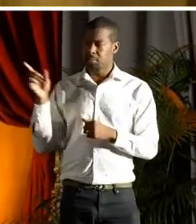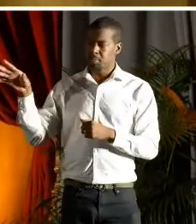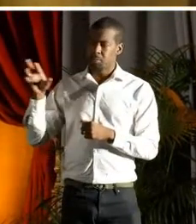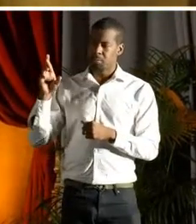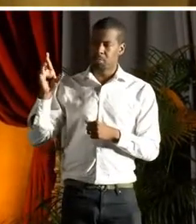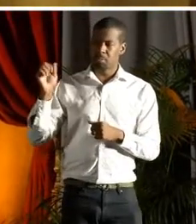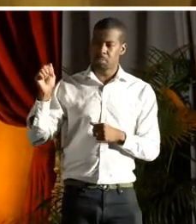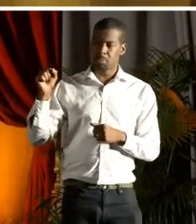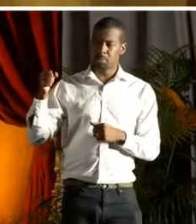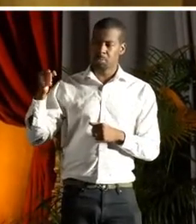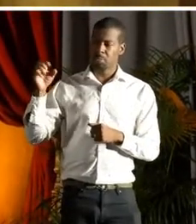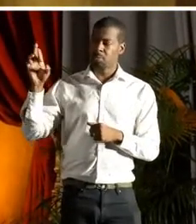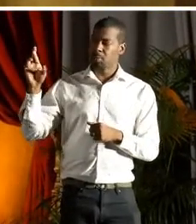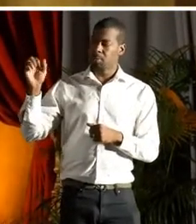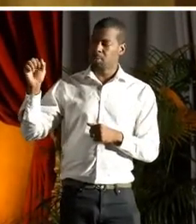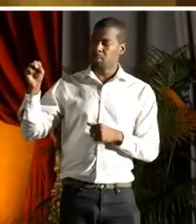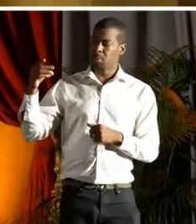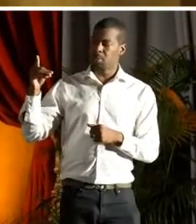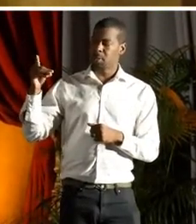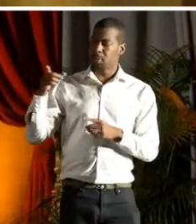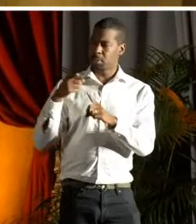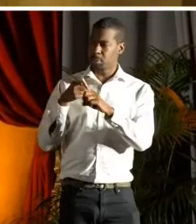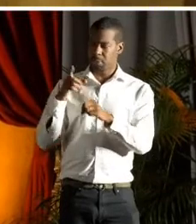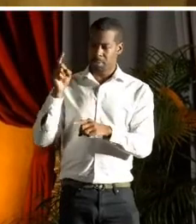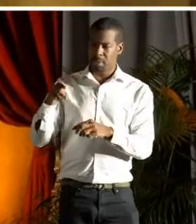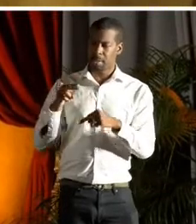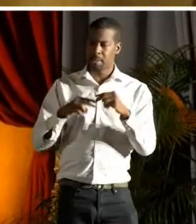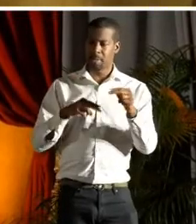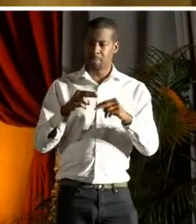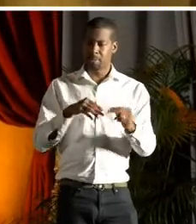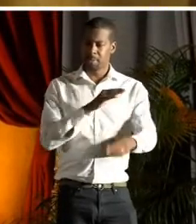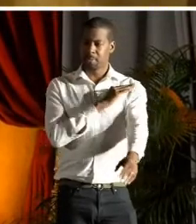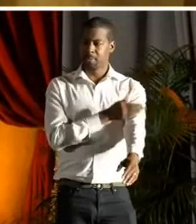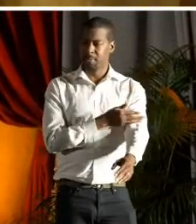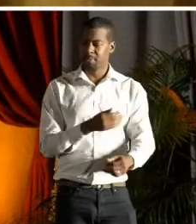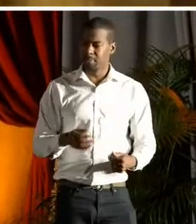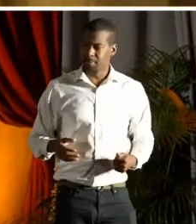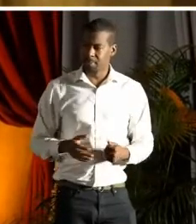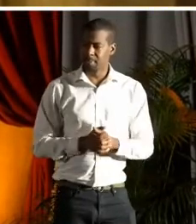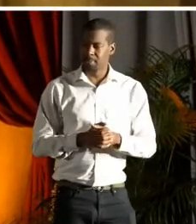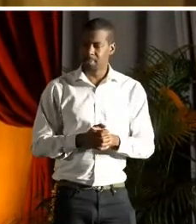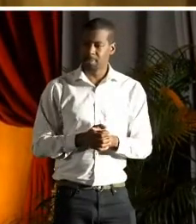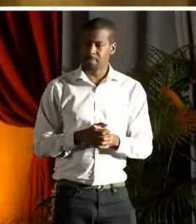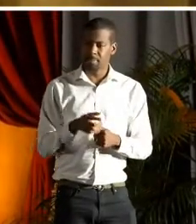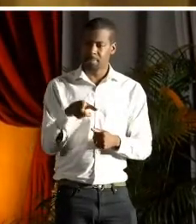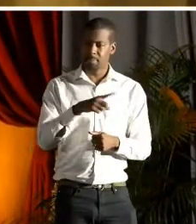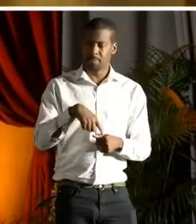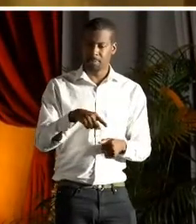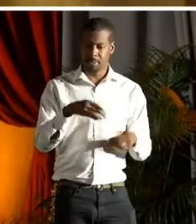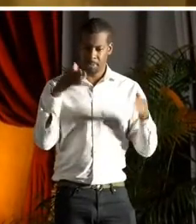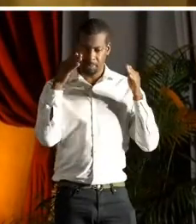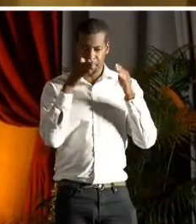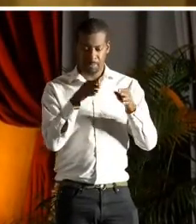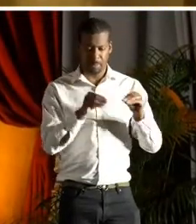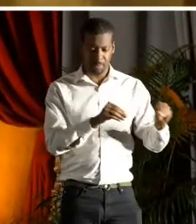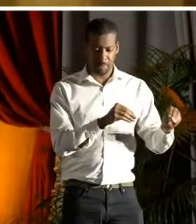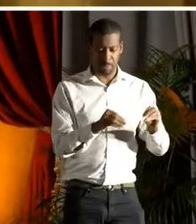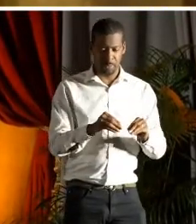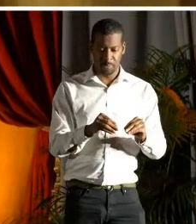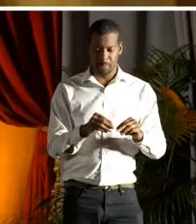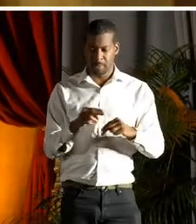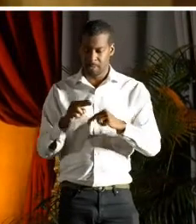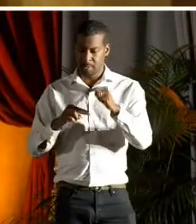point, was to build power. And that's what we do, is that we center movement to build